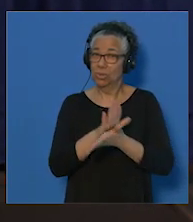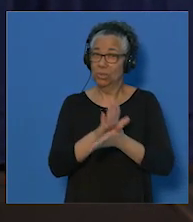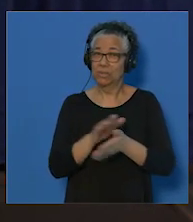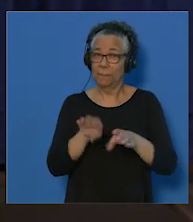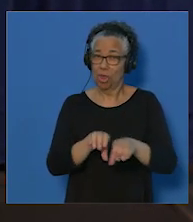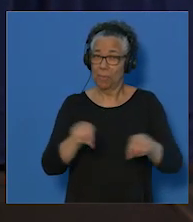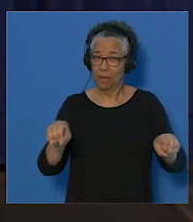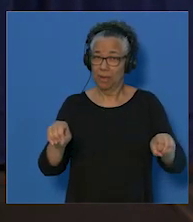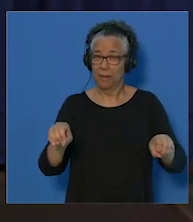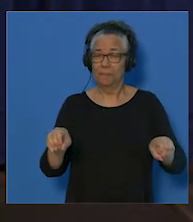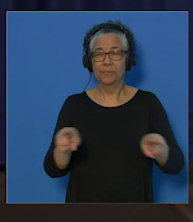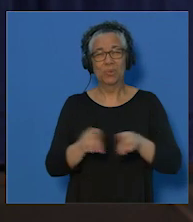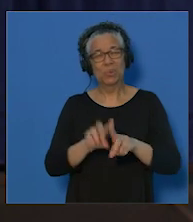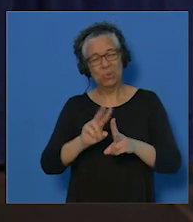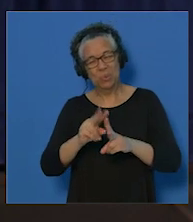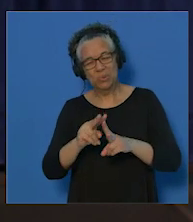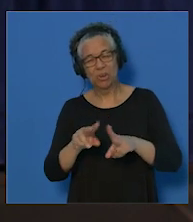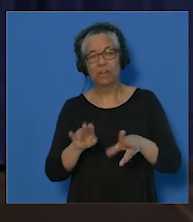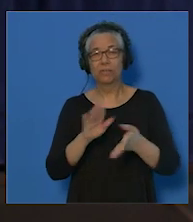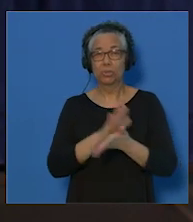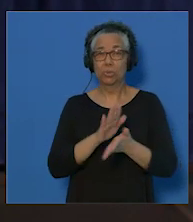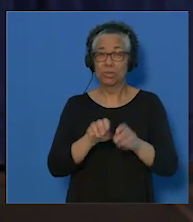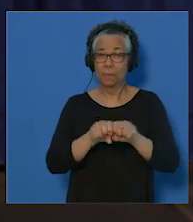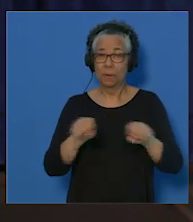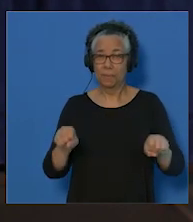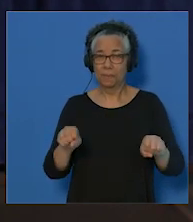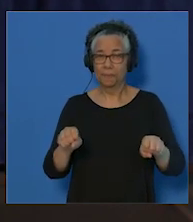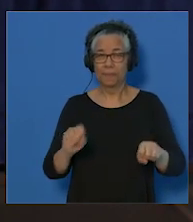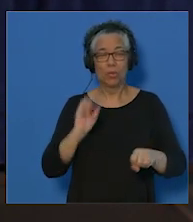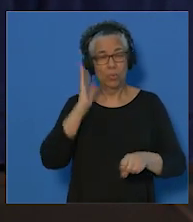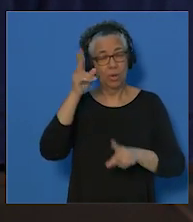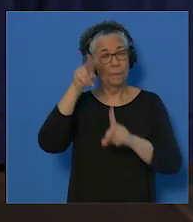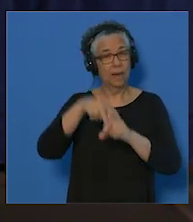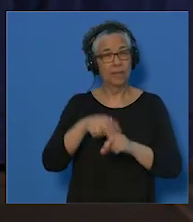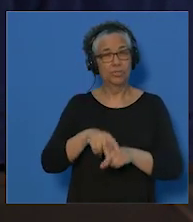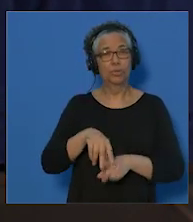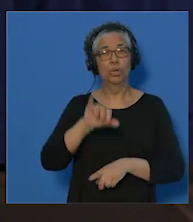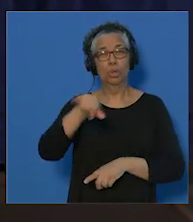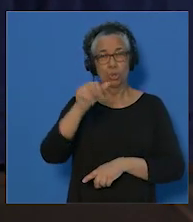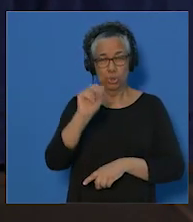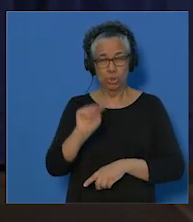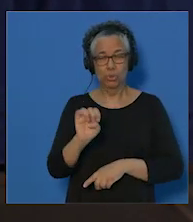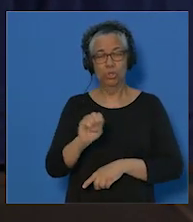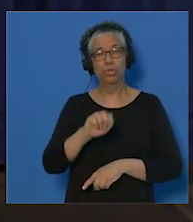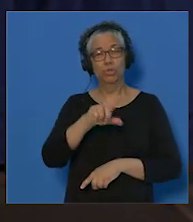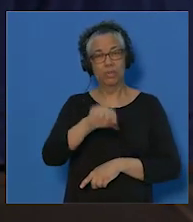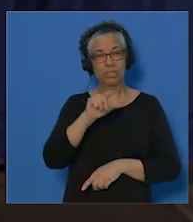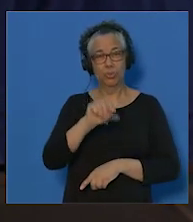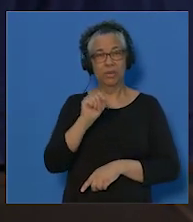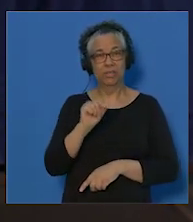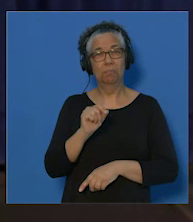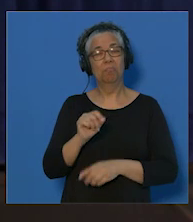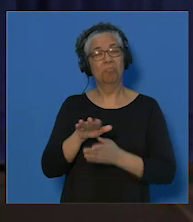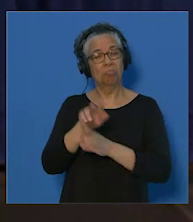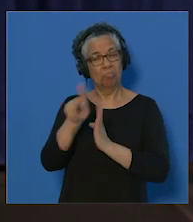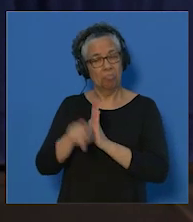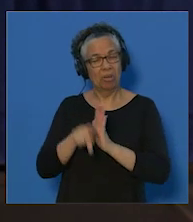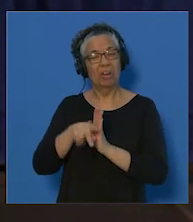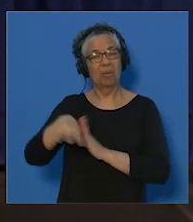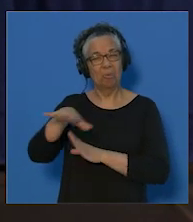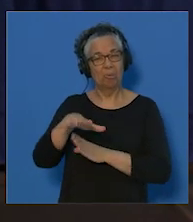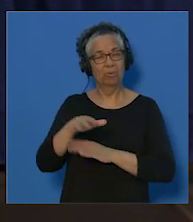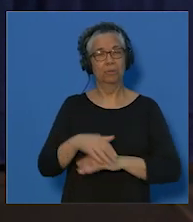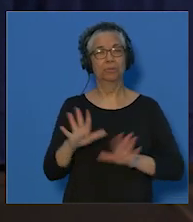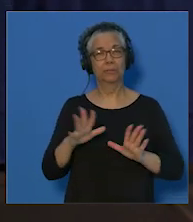School Diploma and are applicable for the June 2020 cohort only. Our senior school